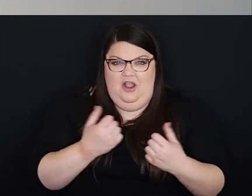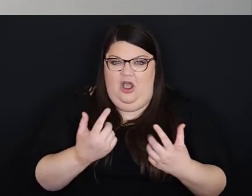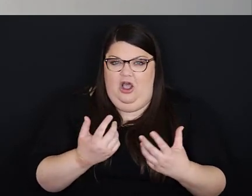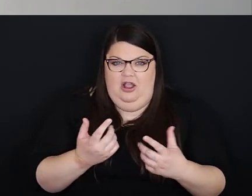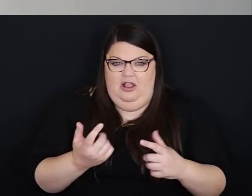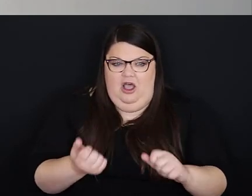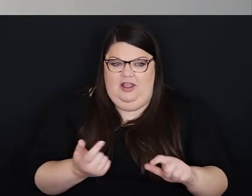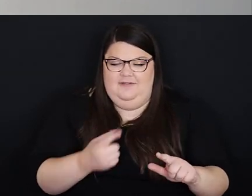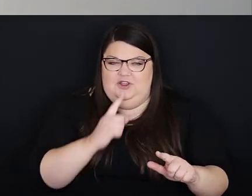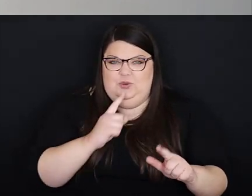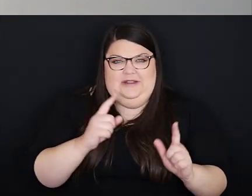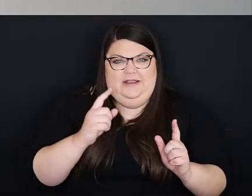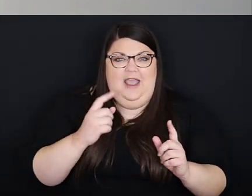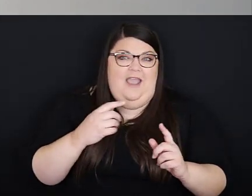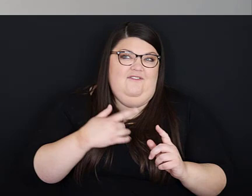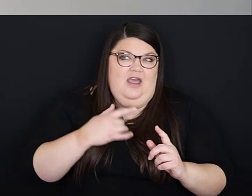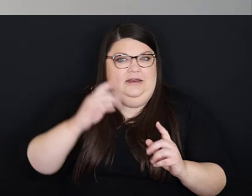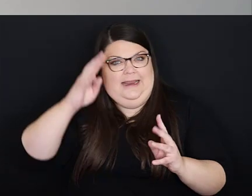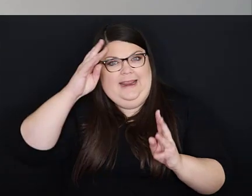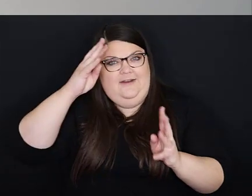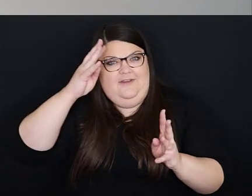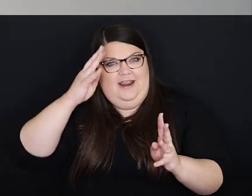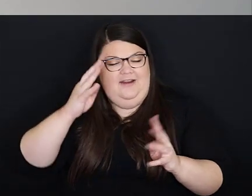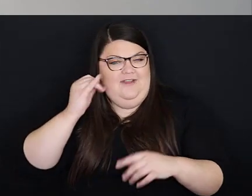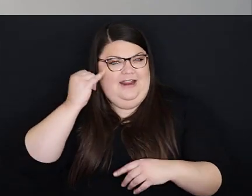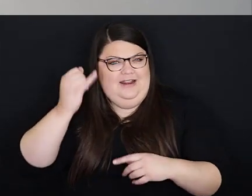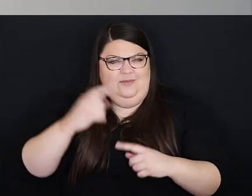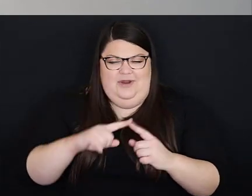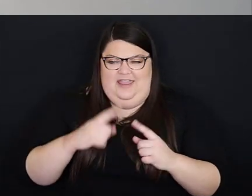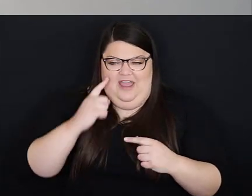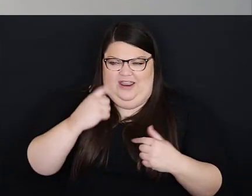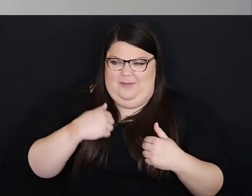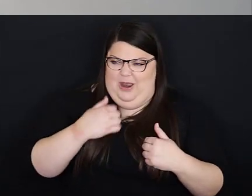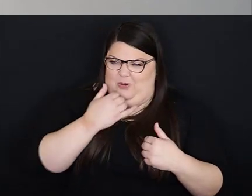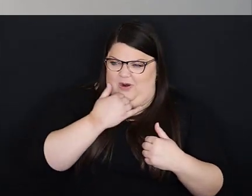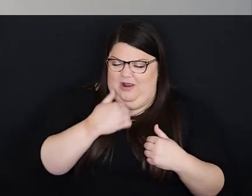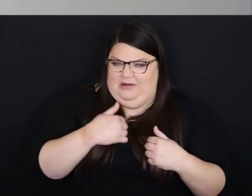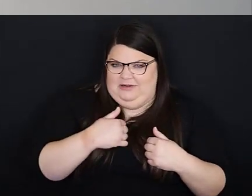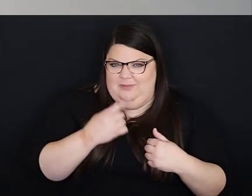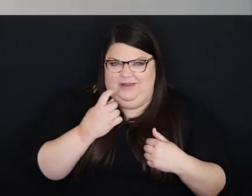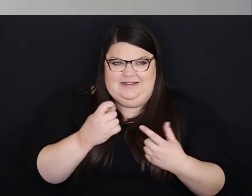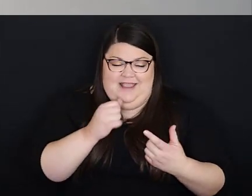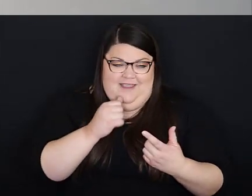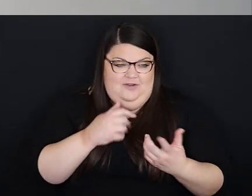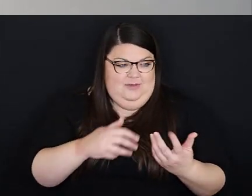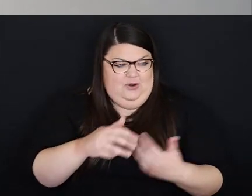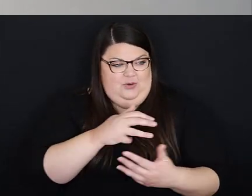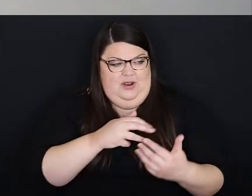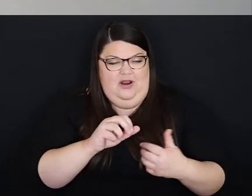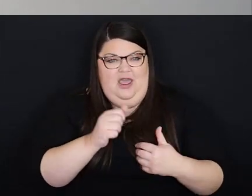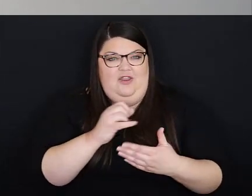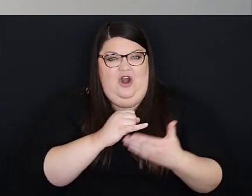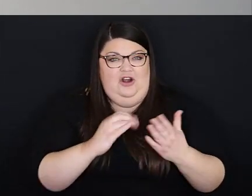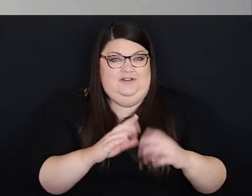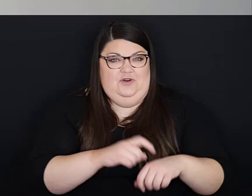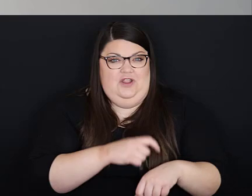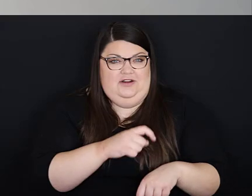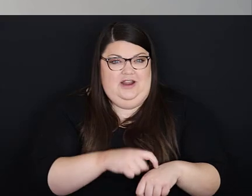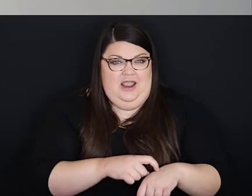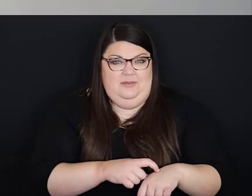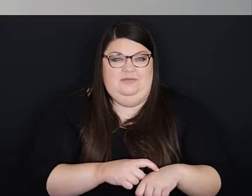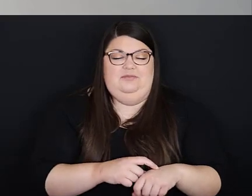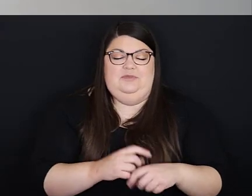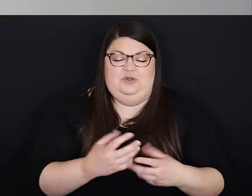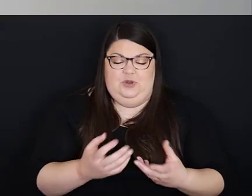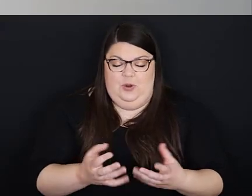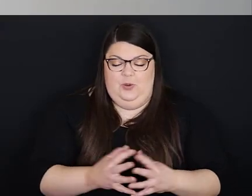I thought were innovative ideas, but I was thinking maybe I'm self-deceived because I haven't been around other artists for a long